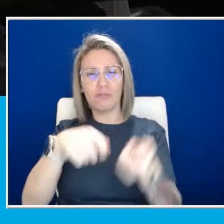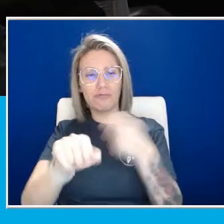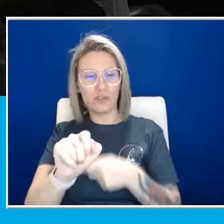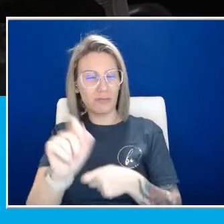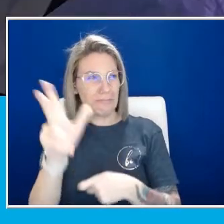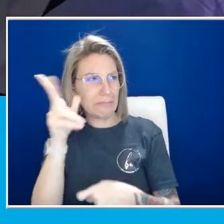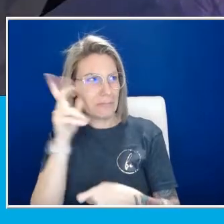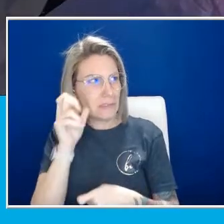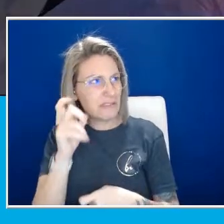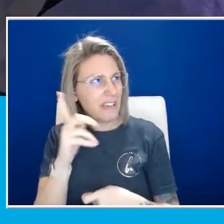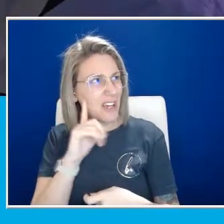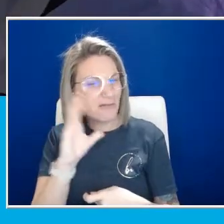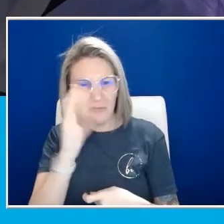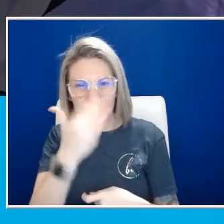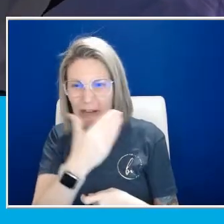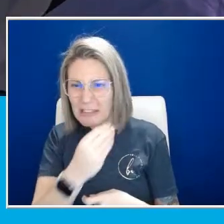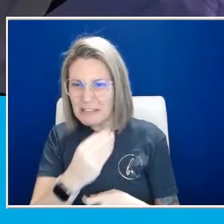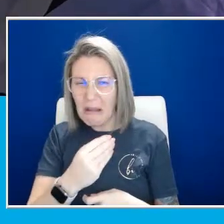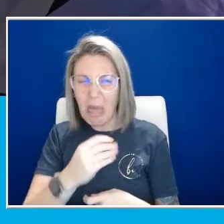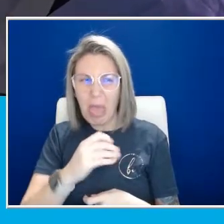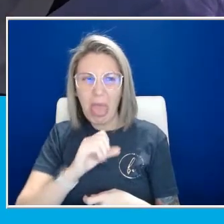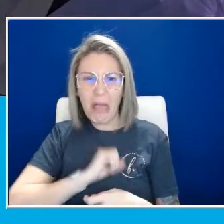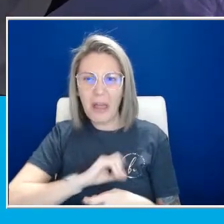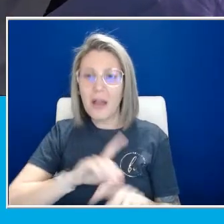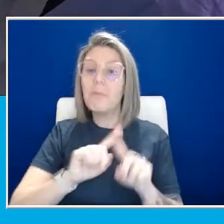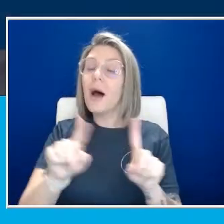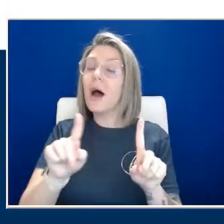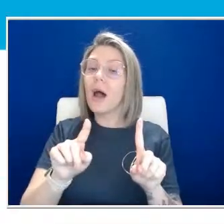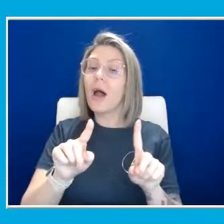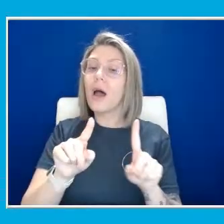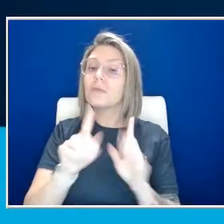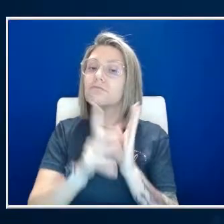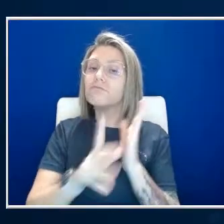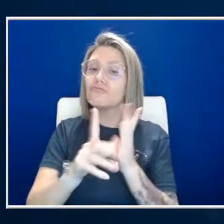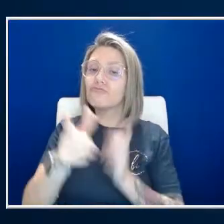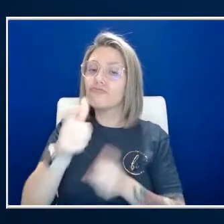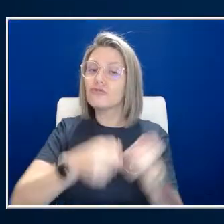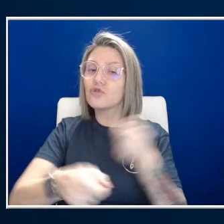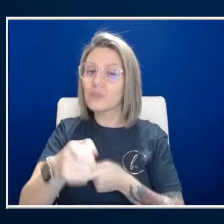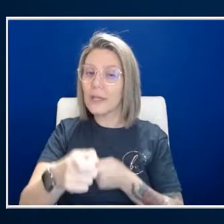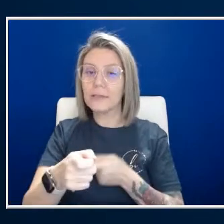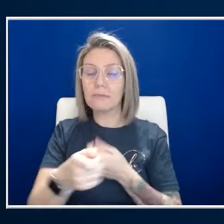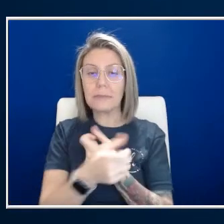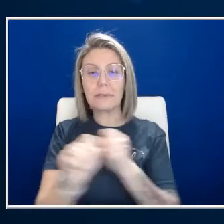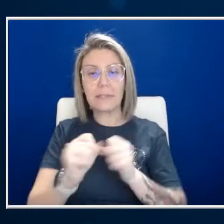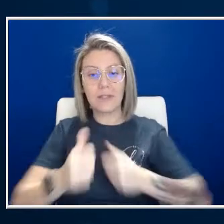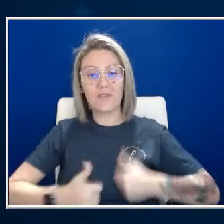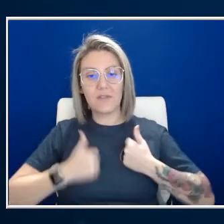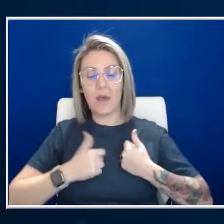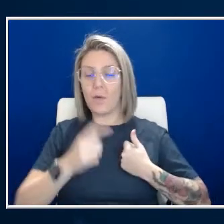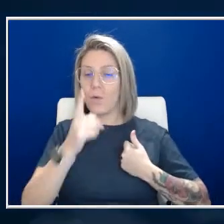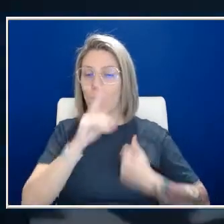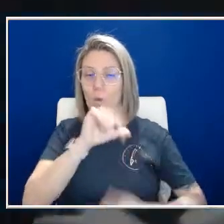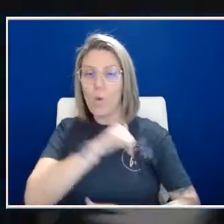of gross, fecal transplants are saving lives. Who qualifies and why? Wednesday at 8.